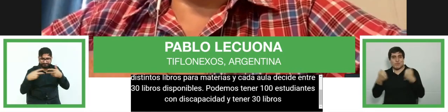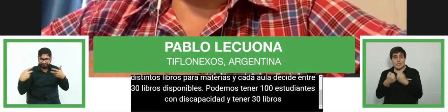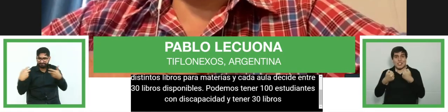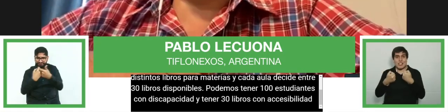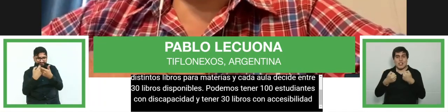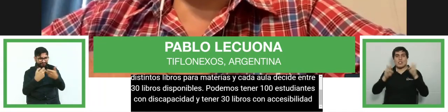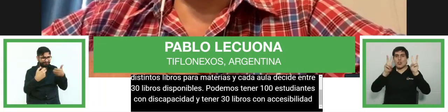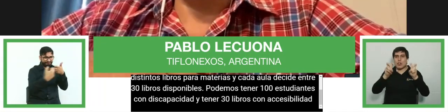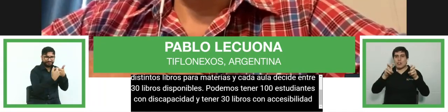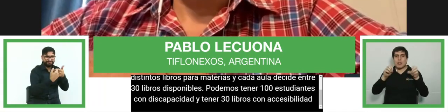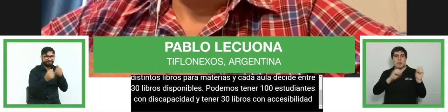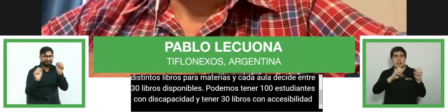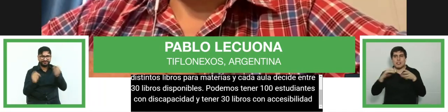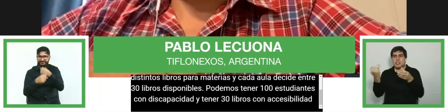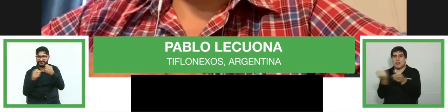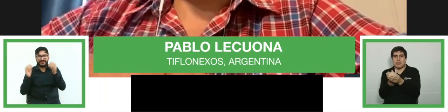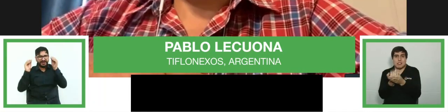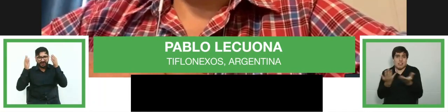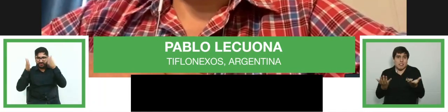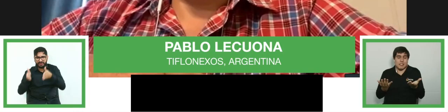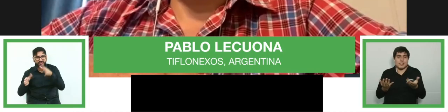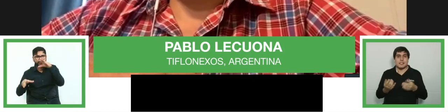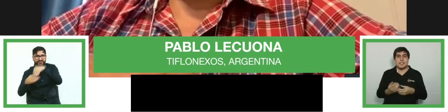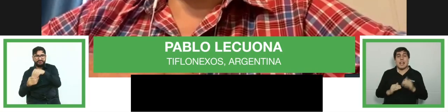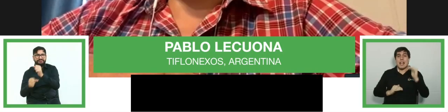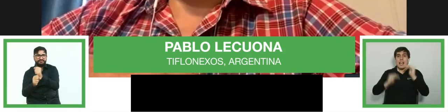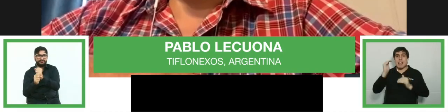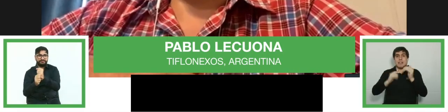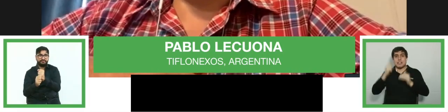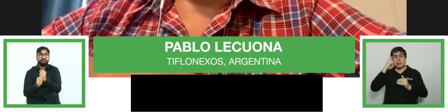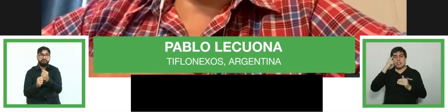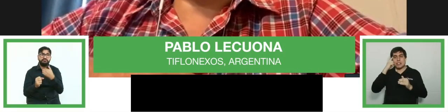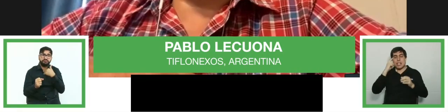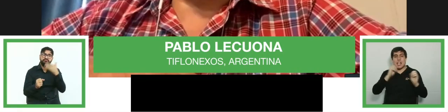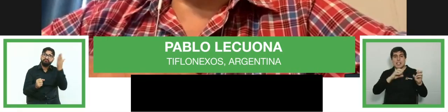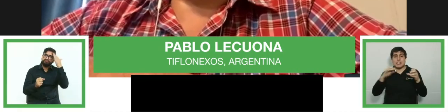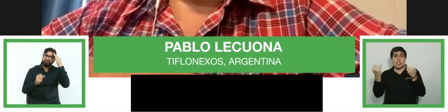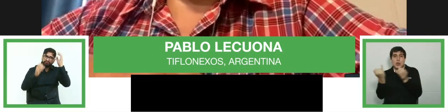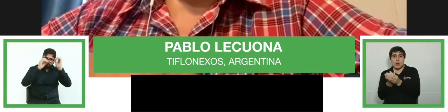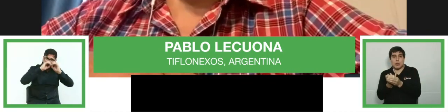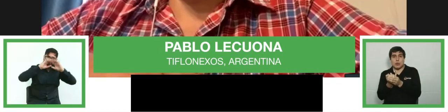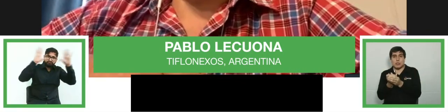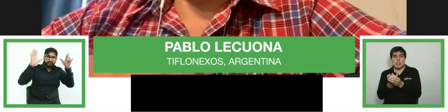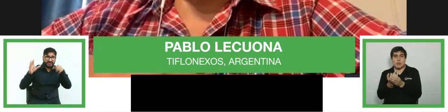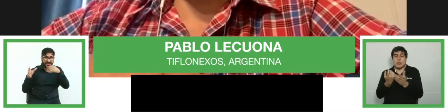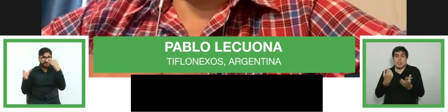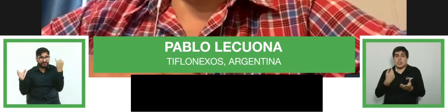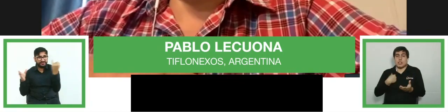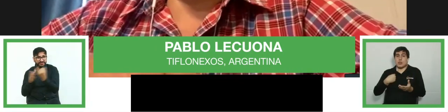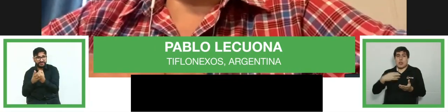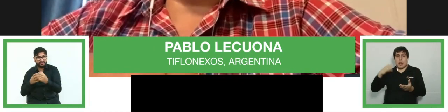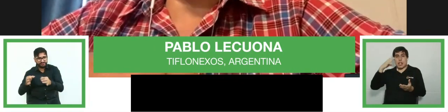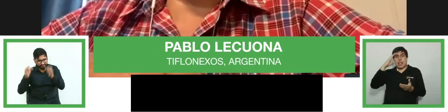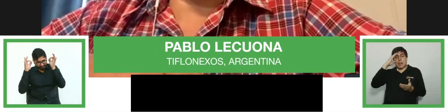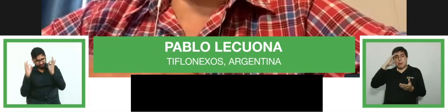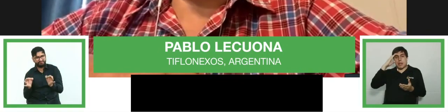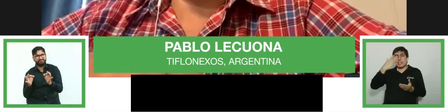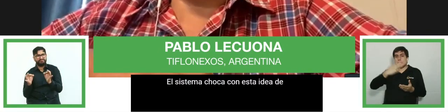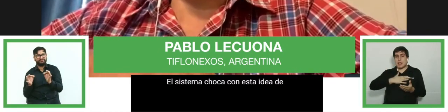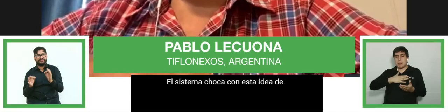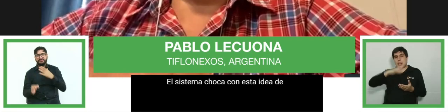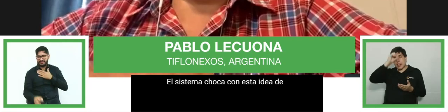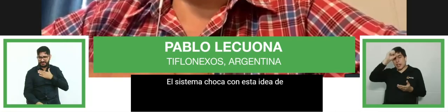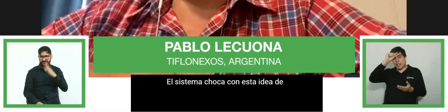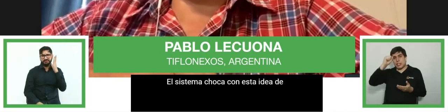education. Sometimes we think that inclusive education, at least from our country, and I think in many countries of Latin America, is the same. I